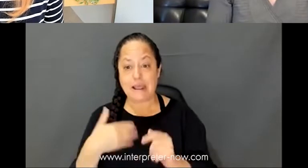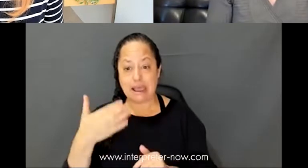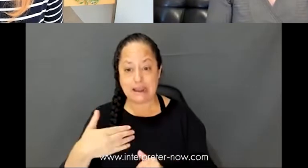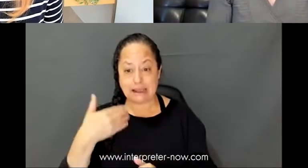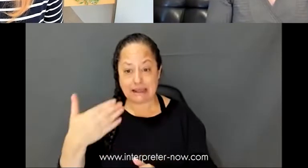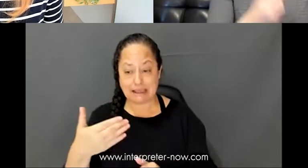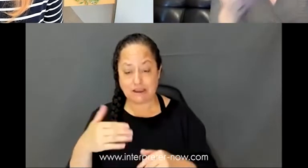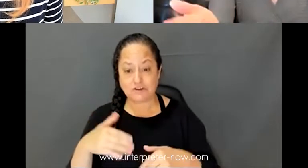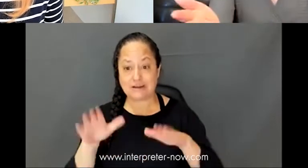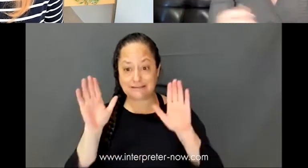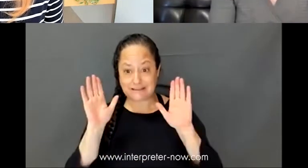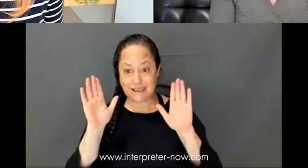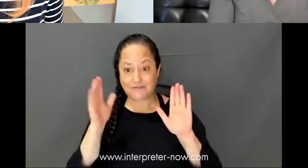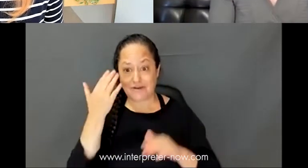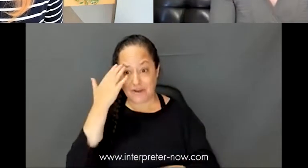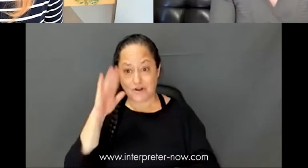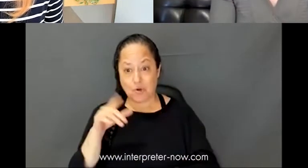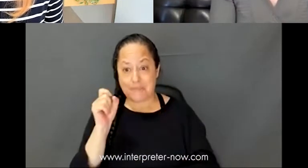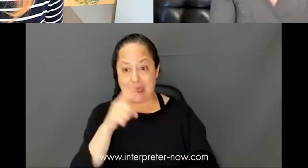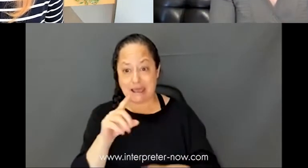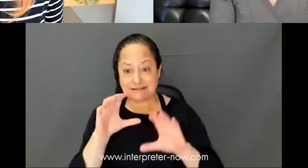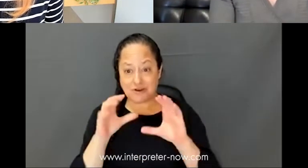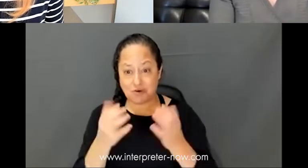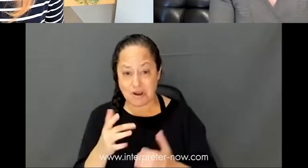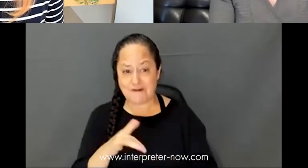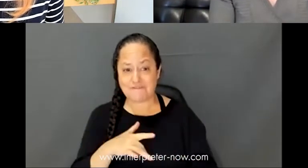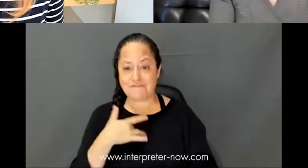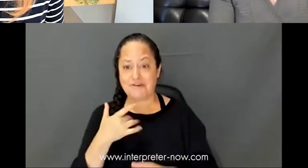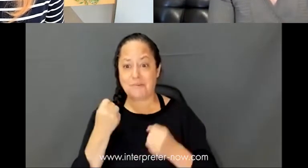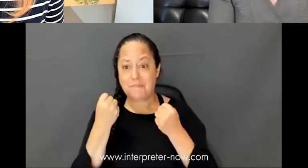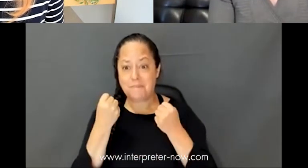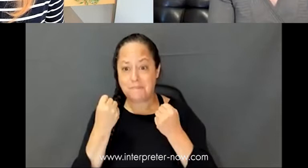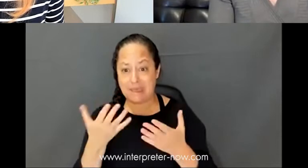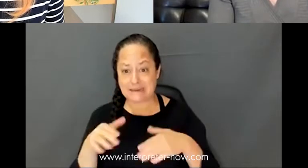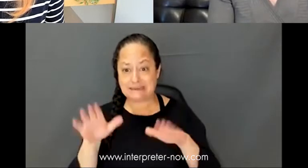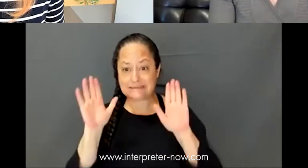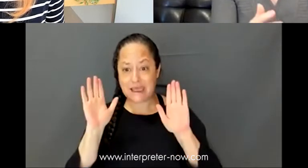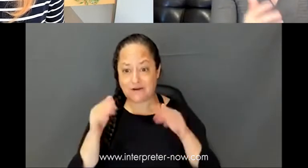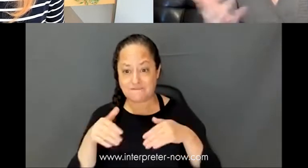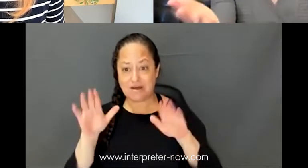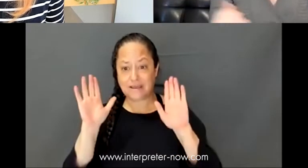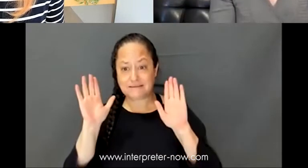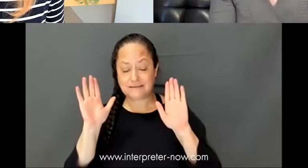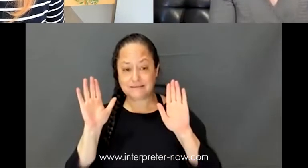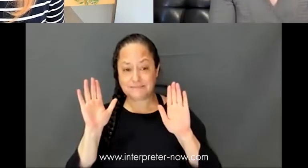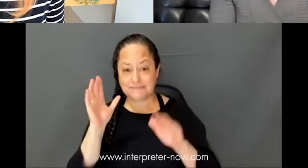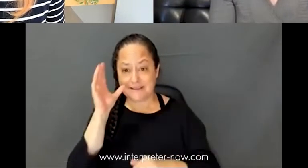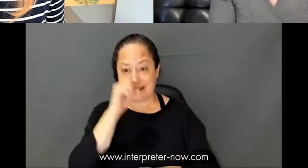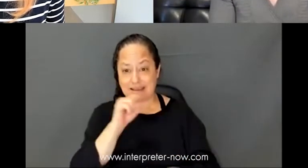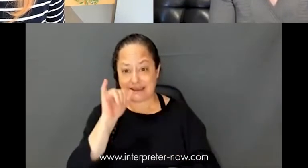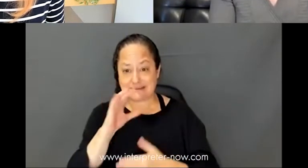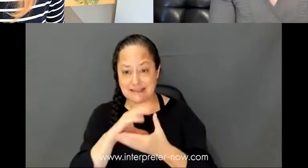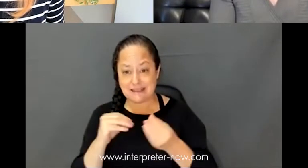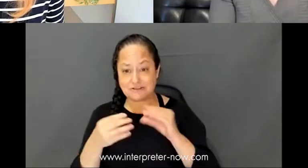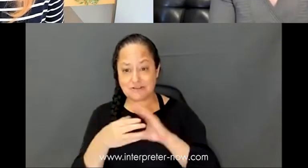And I know I'm asking a crowd here that probably feel like they've made a lot of them. But I guess that's the story of